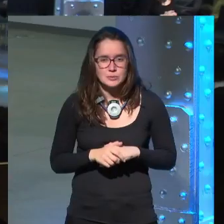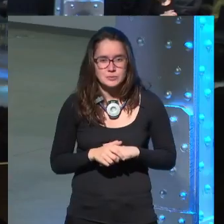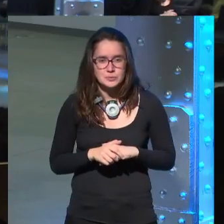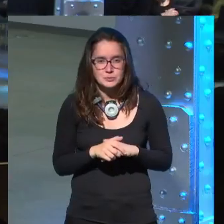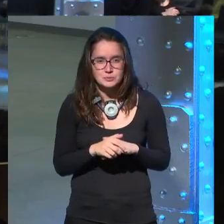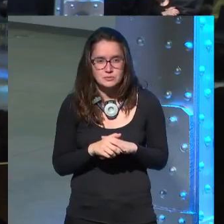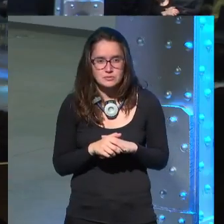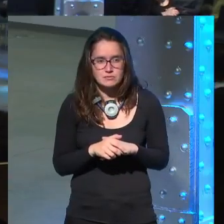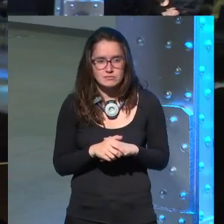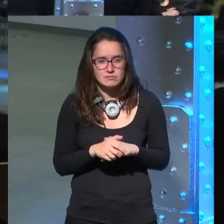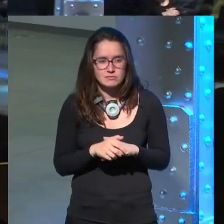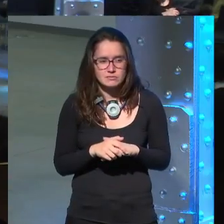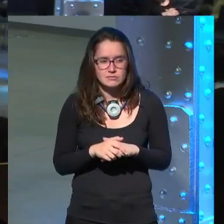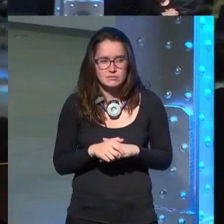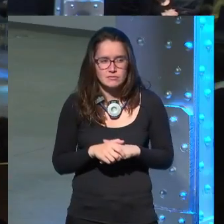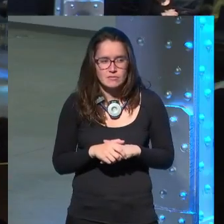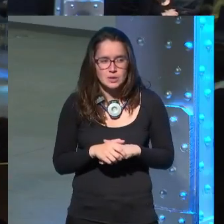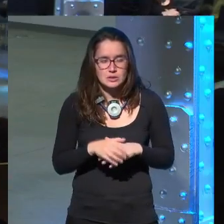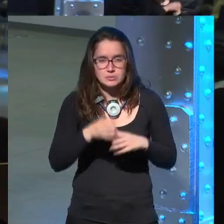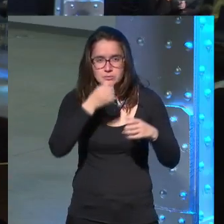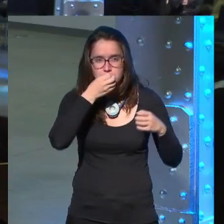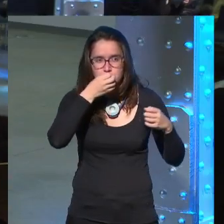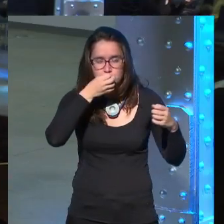In fact, if anyone who's watching, perdón,